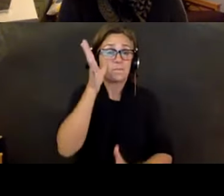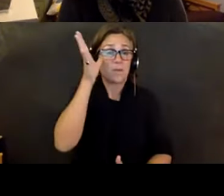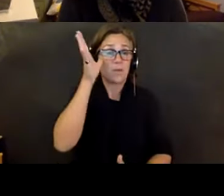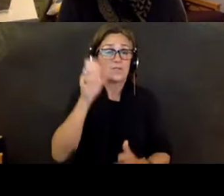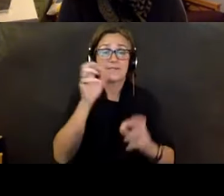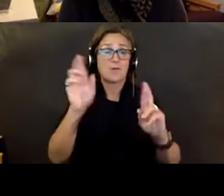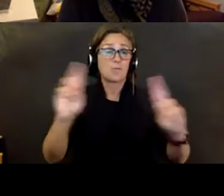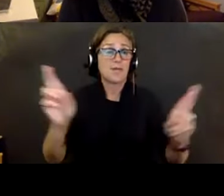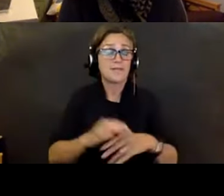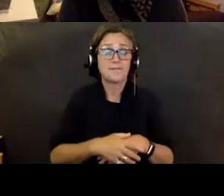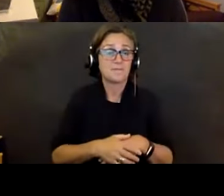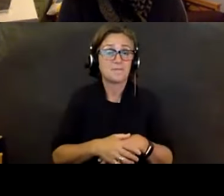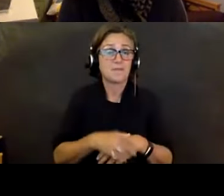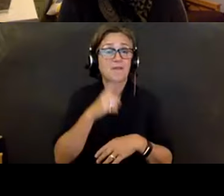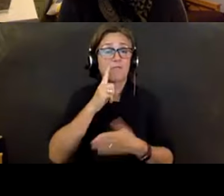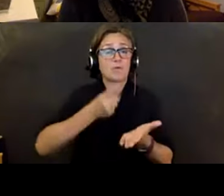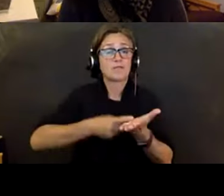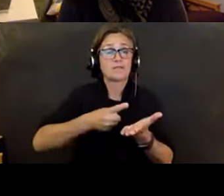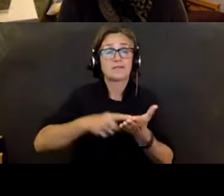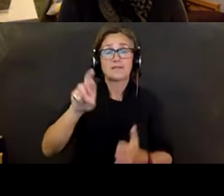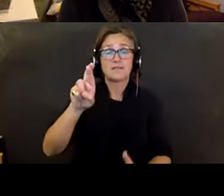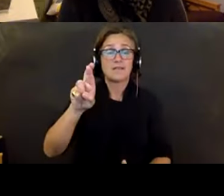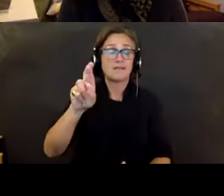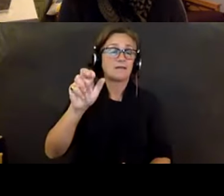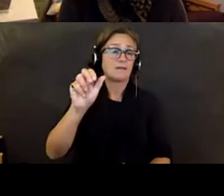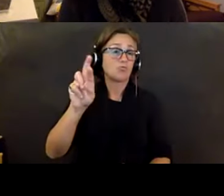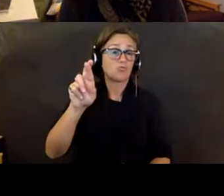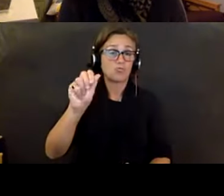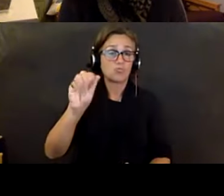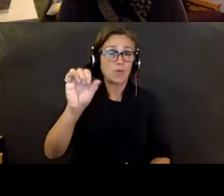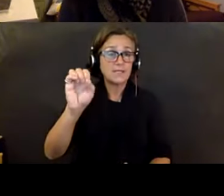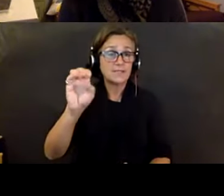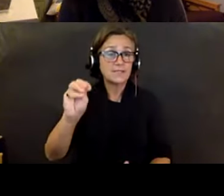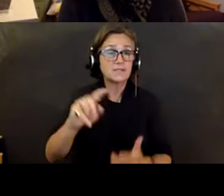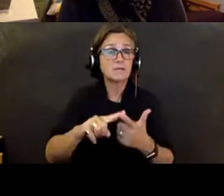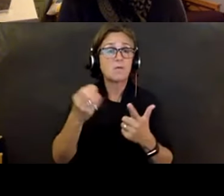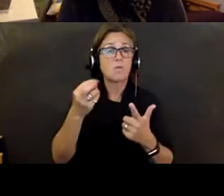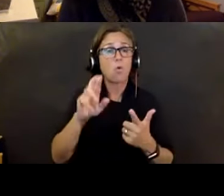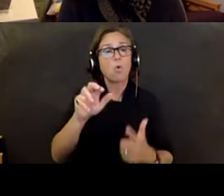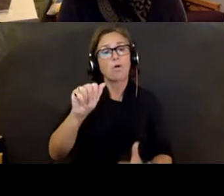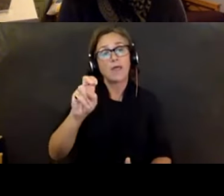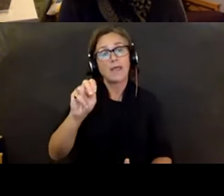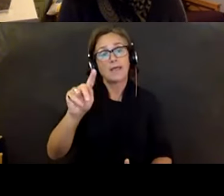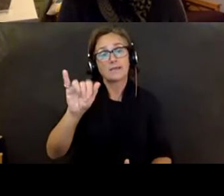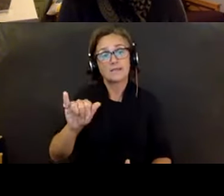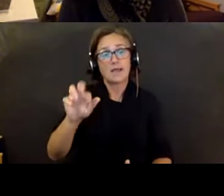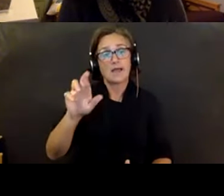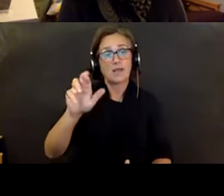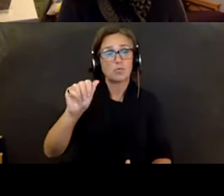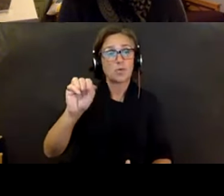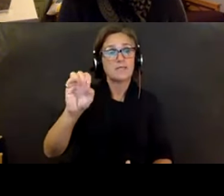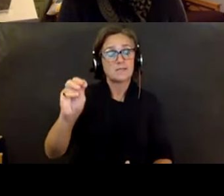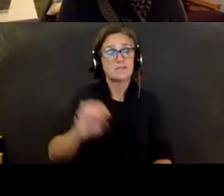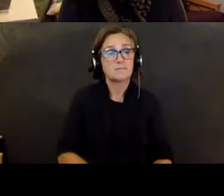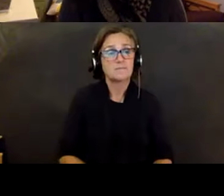or anti-racism. But what's important is, so you may not want to call it talking